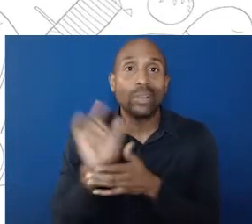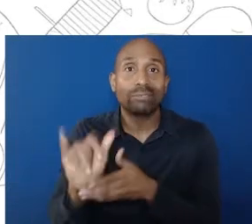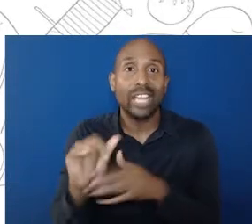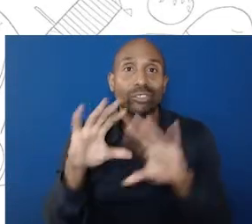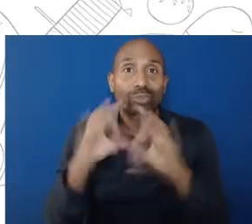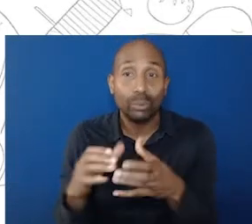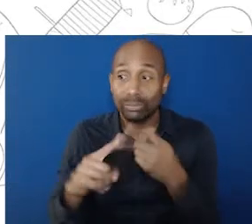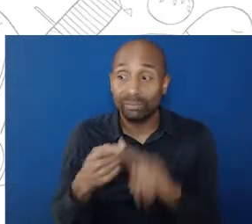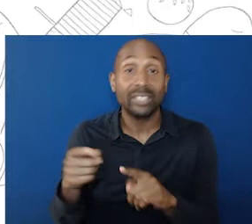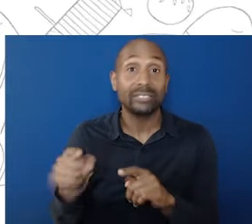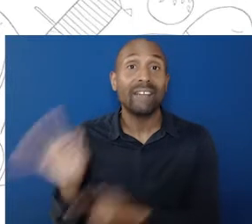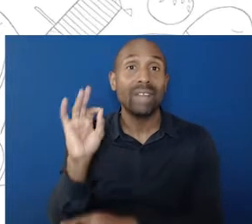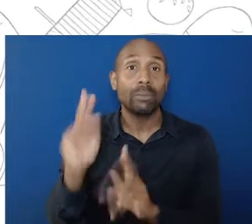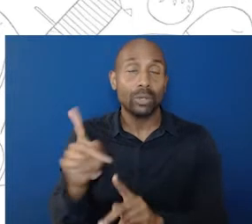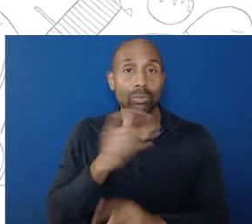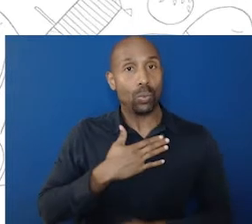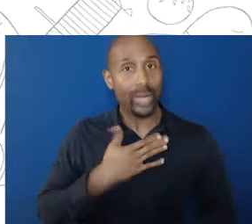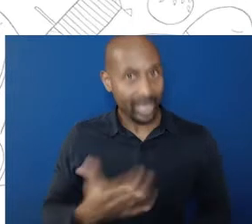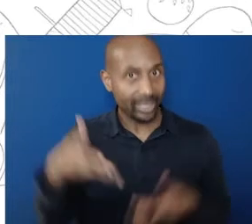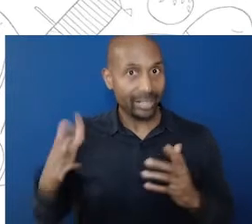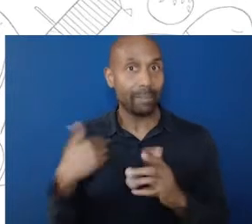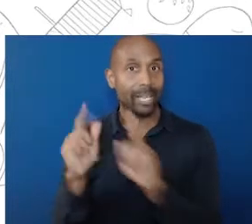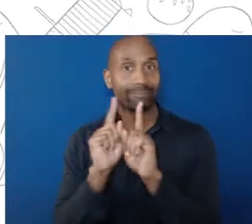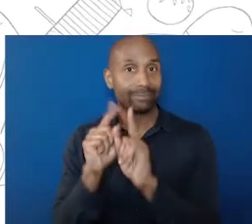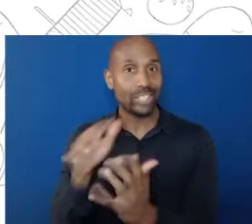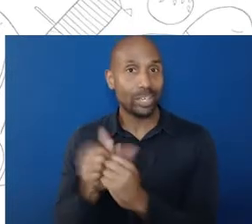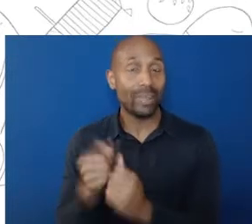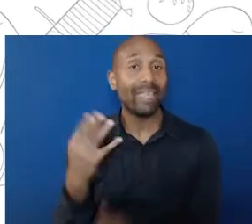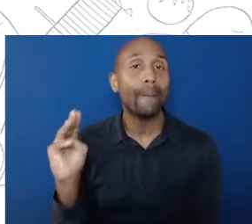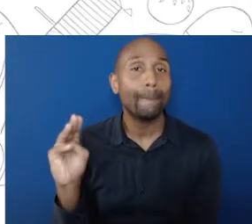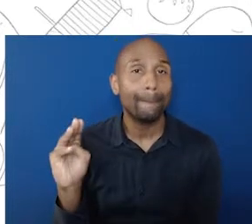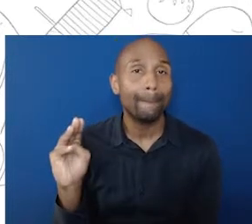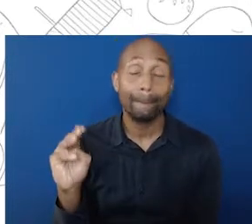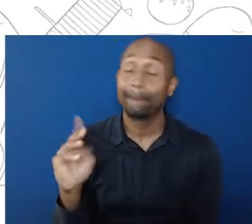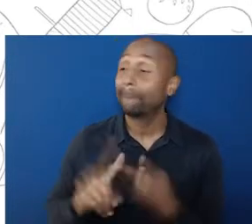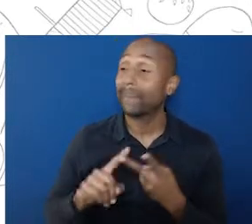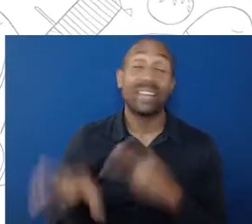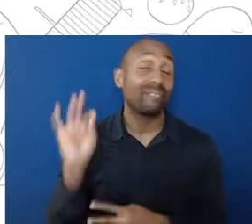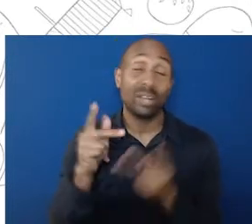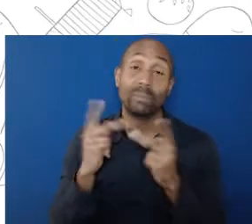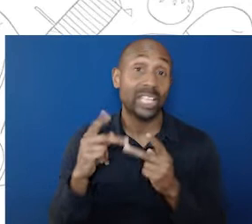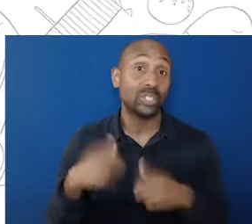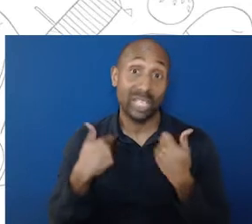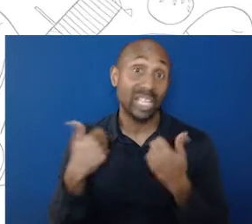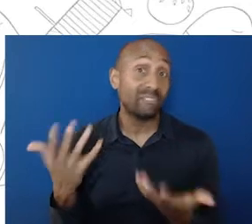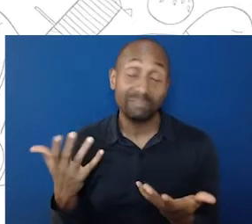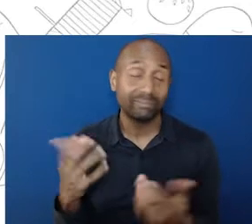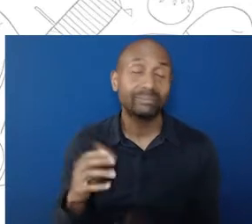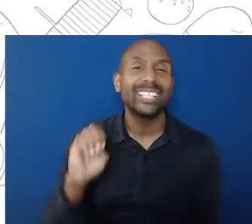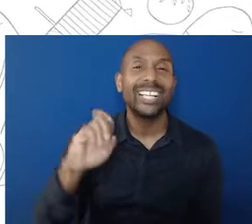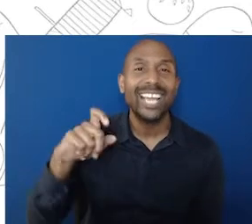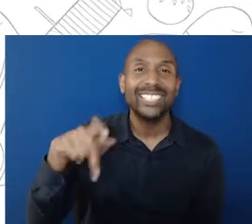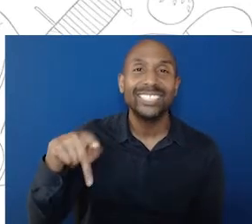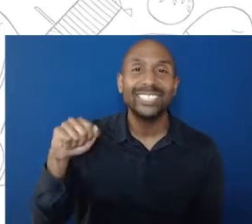they had identified someone who was willing to let me apprentice with him. And I found a place to live and expats